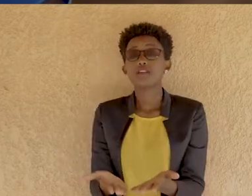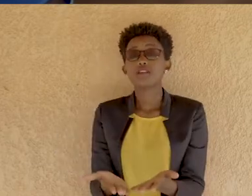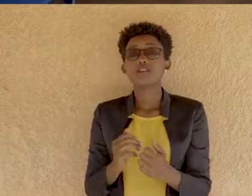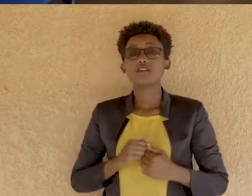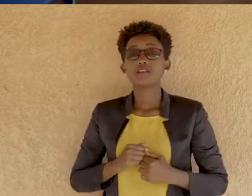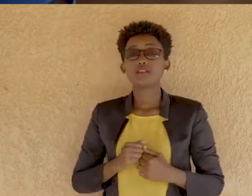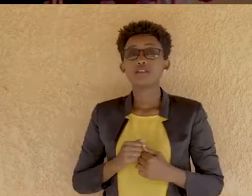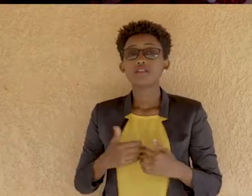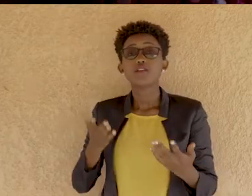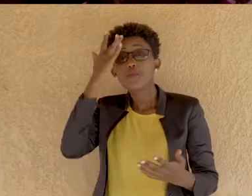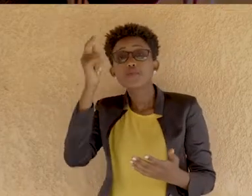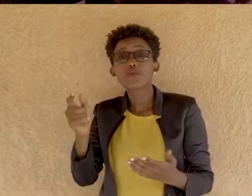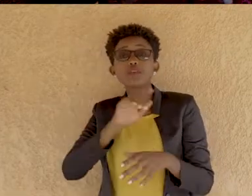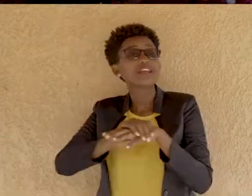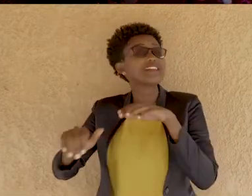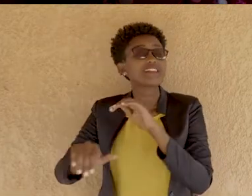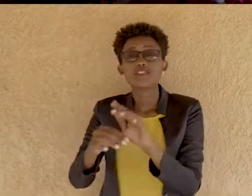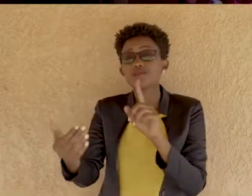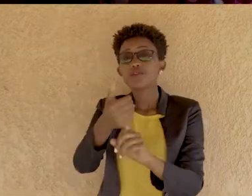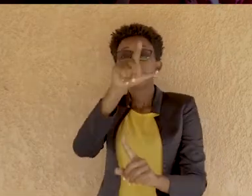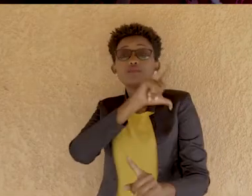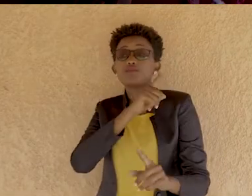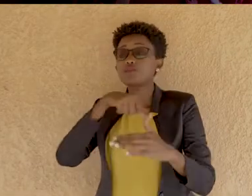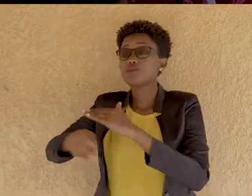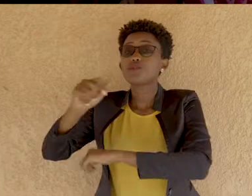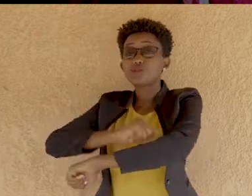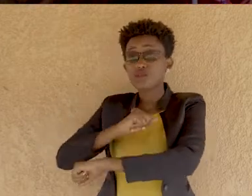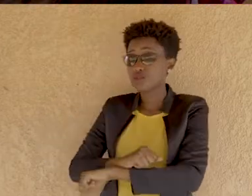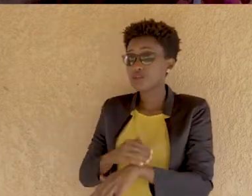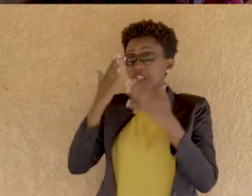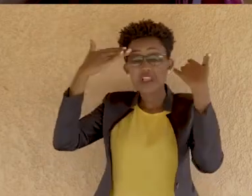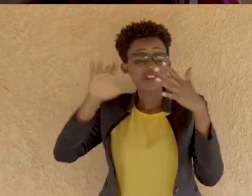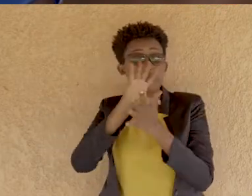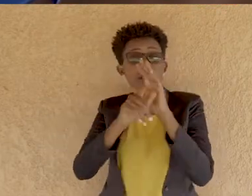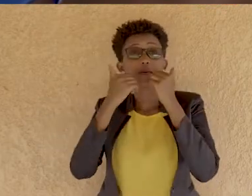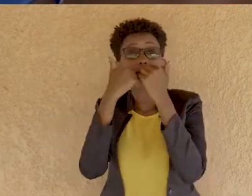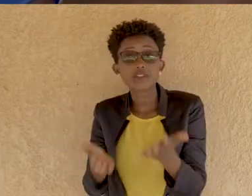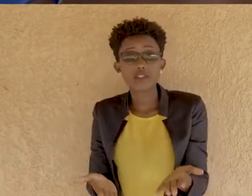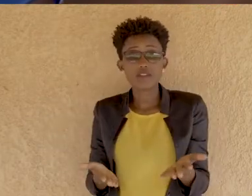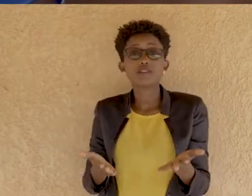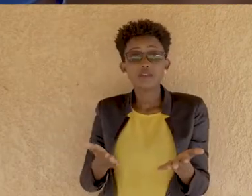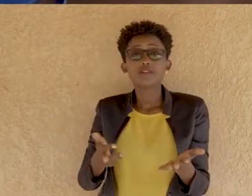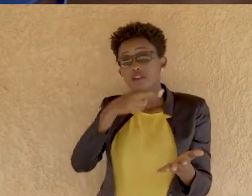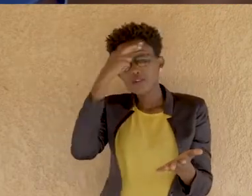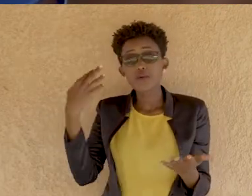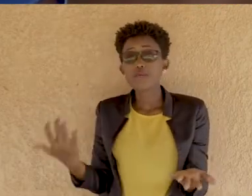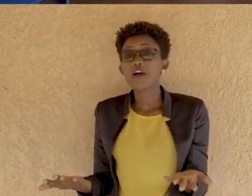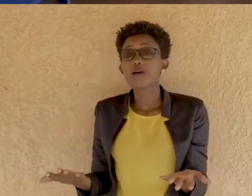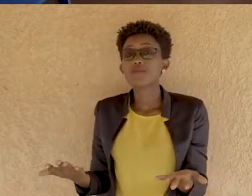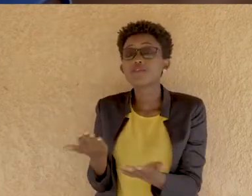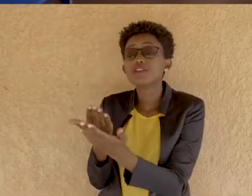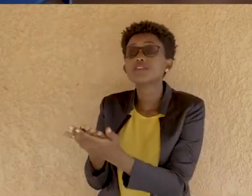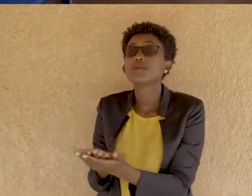unable to speak or hear, and because he never had the opportunity to go to school, he did not learn sign language, which is why his case was